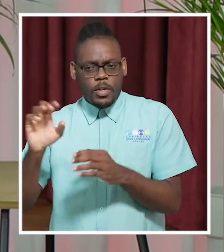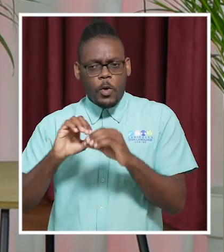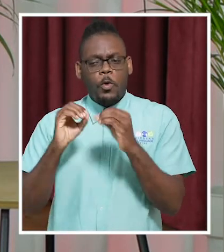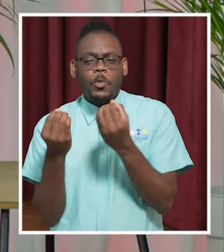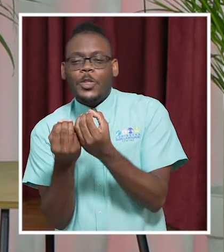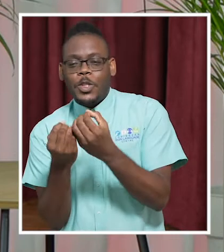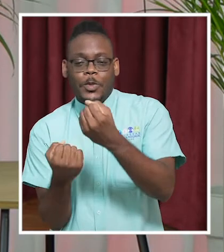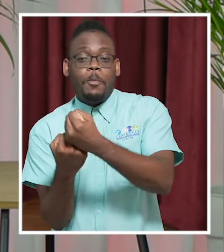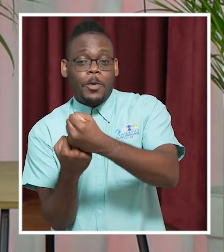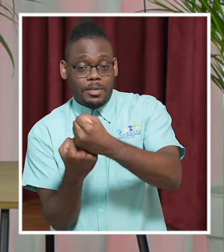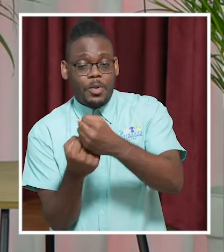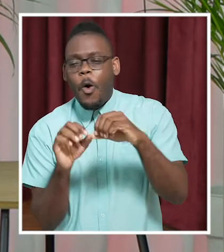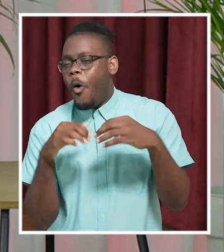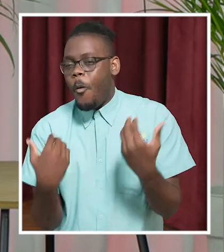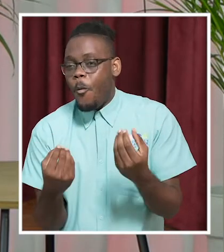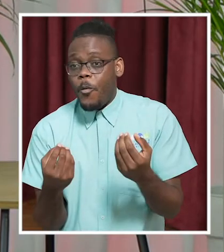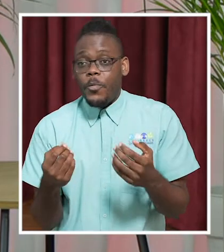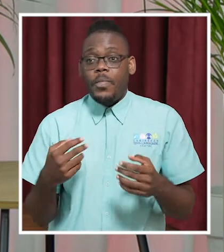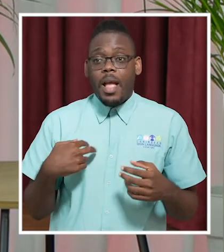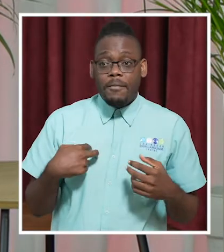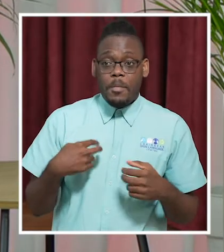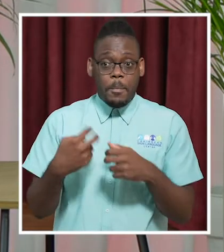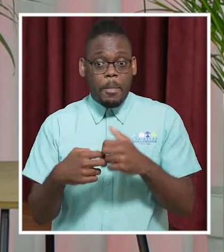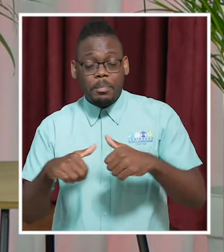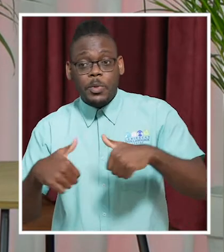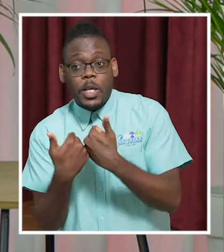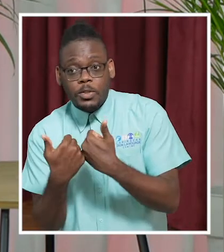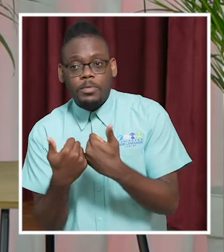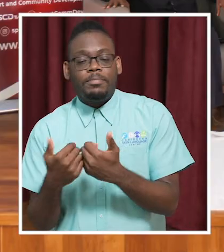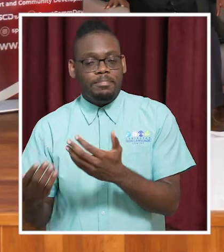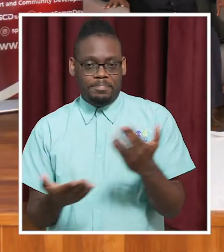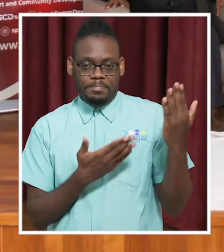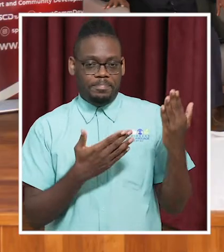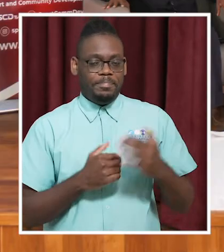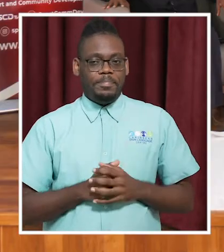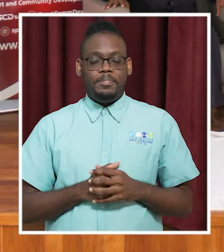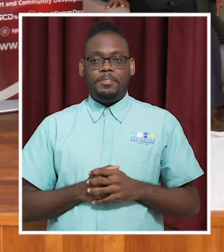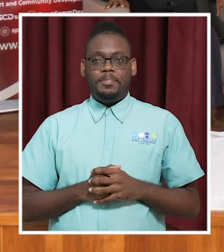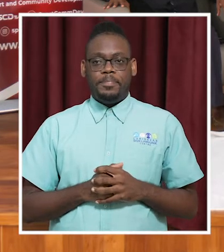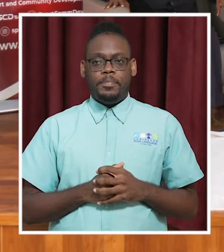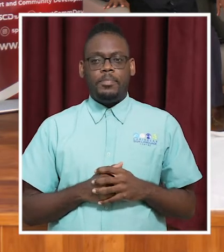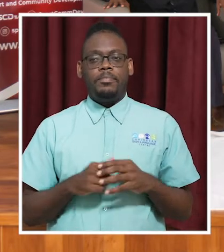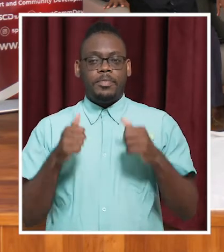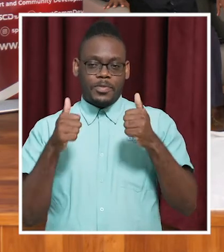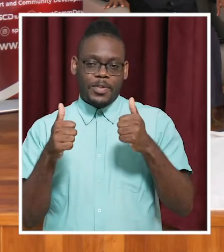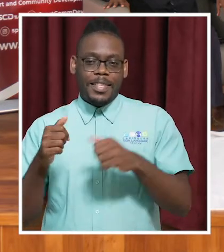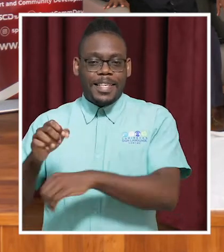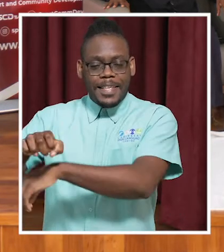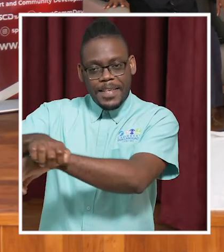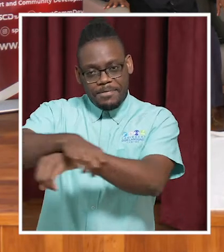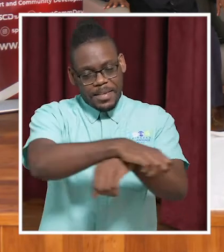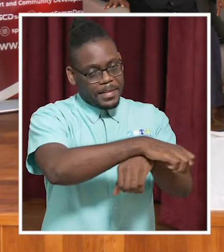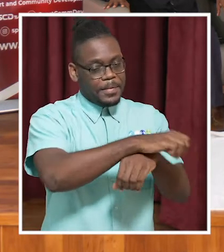support if you may be challenged along this line. So good day, Ms. Fullerton. Good evening, everyone. So share